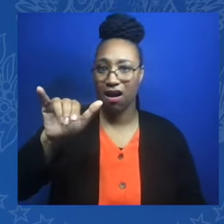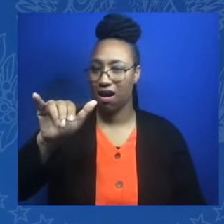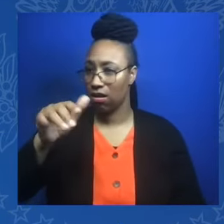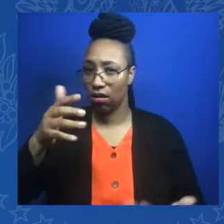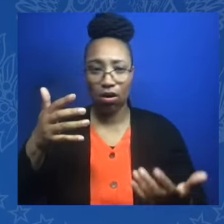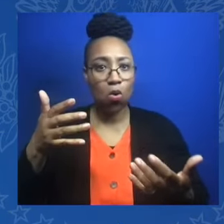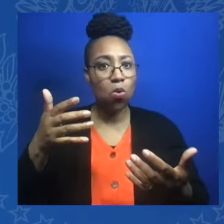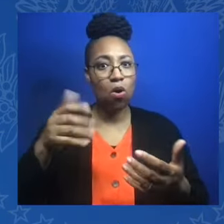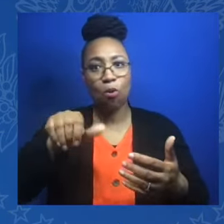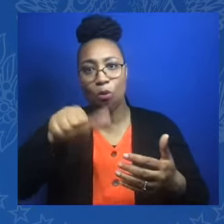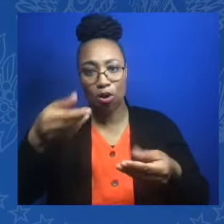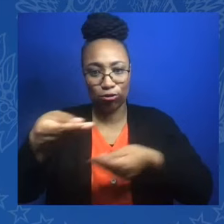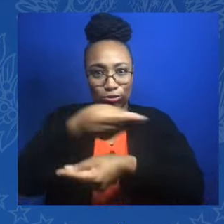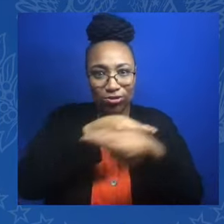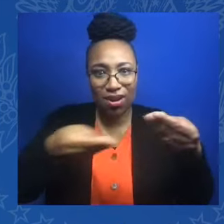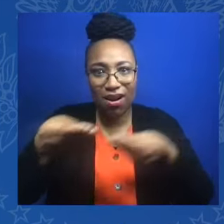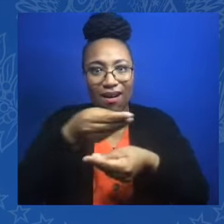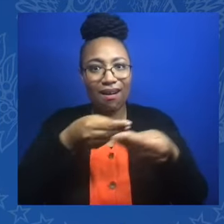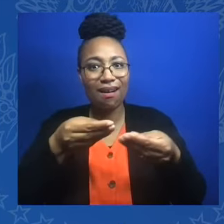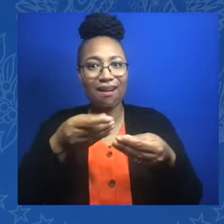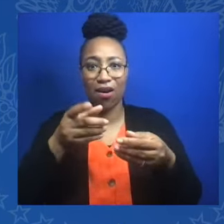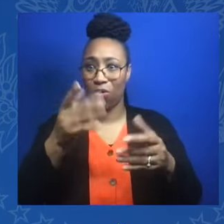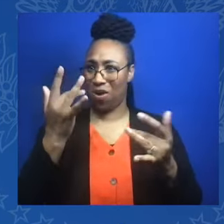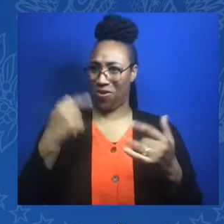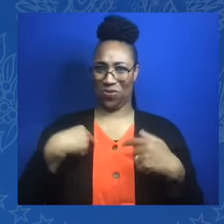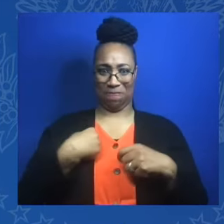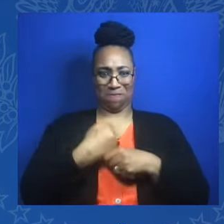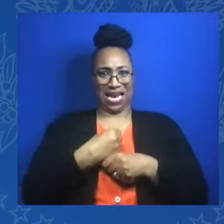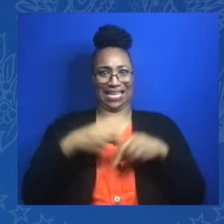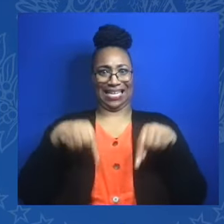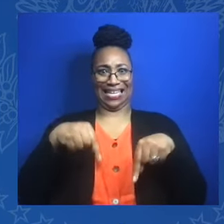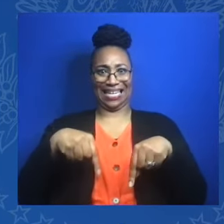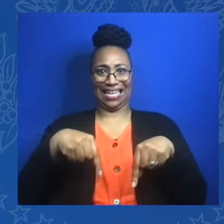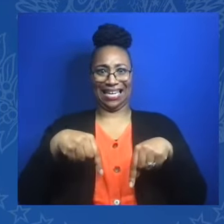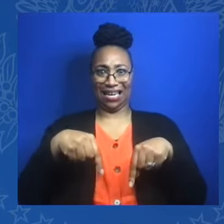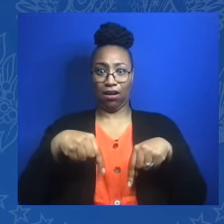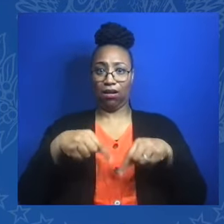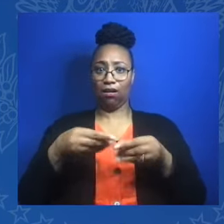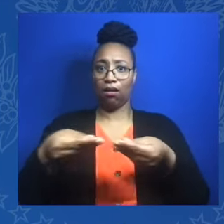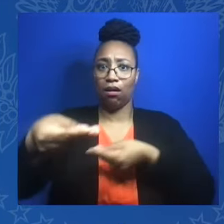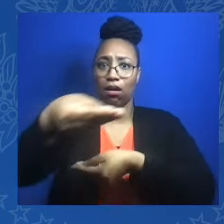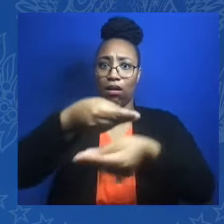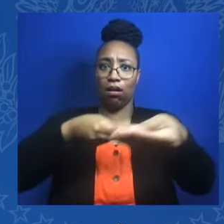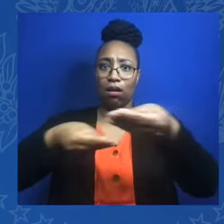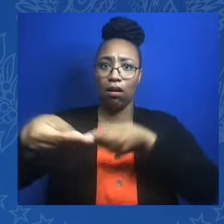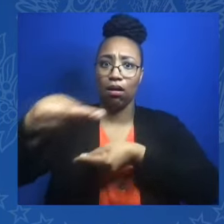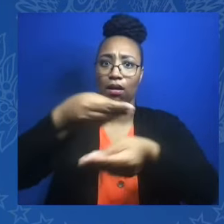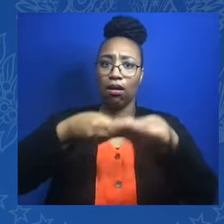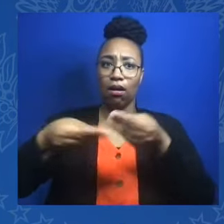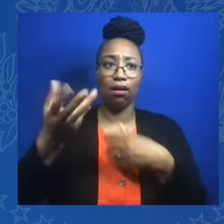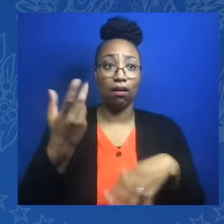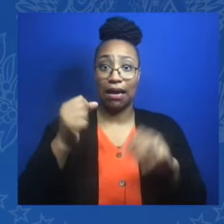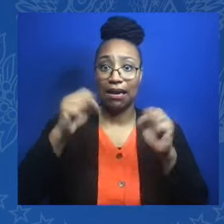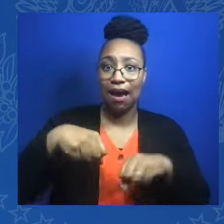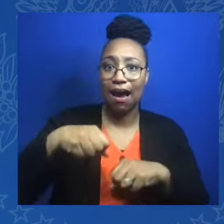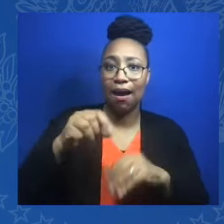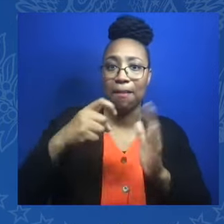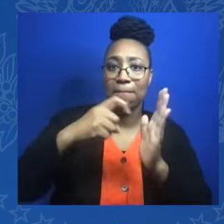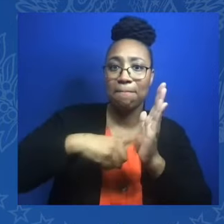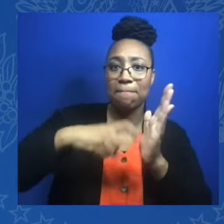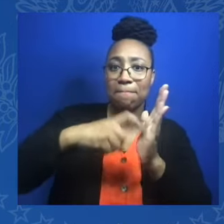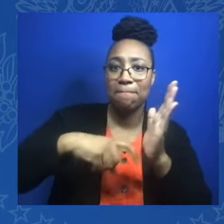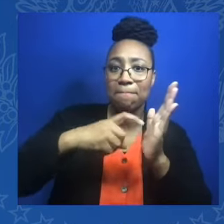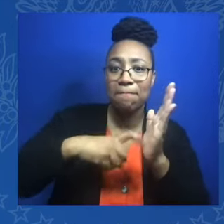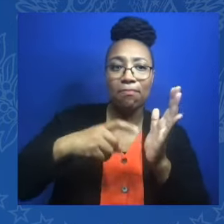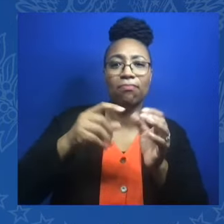North America. We're mining our critical minerals to manufacturing, packaging the most advanced semiconductors in the